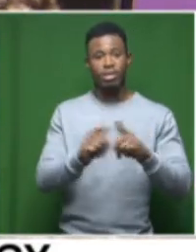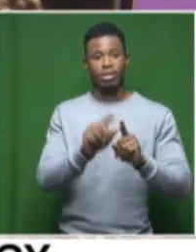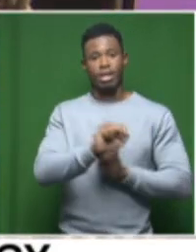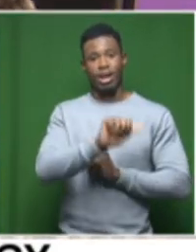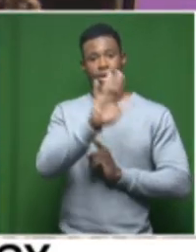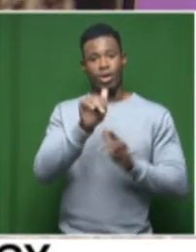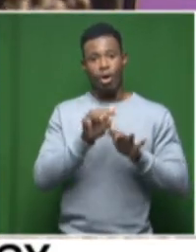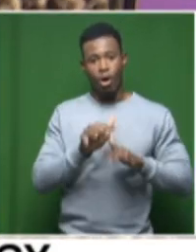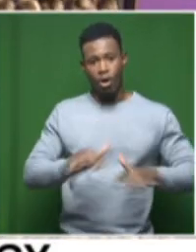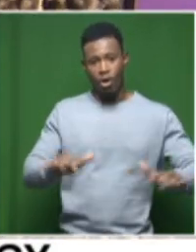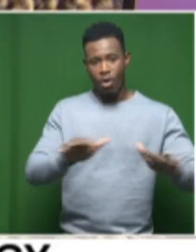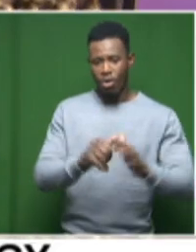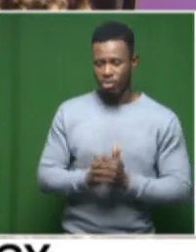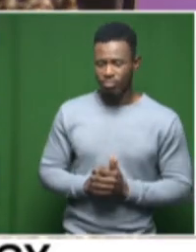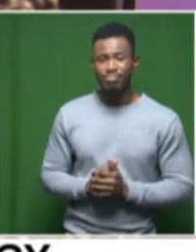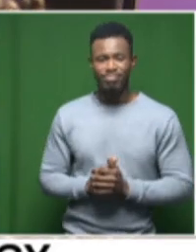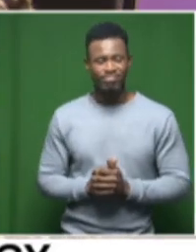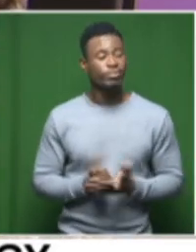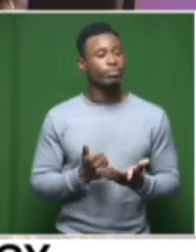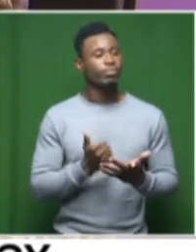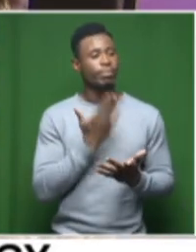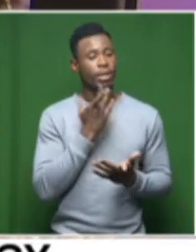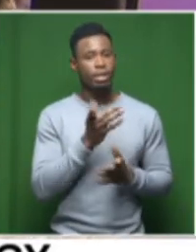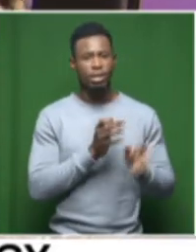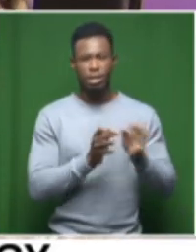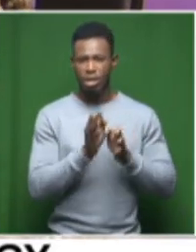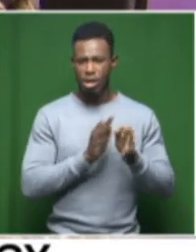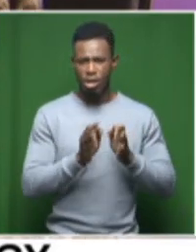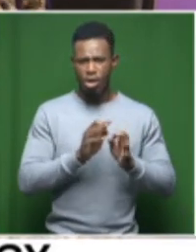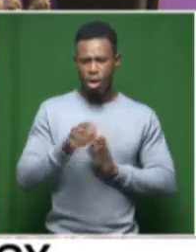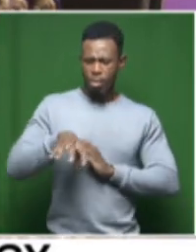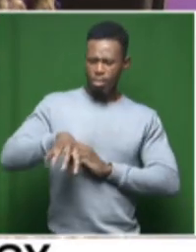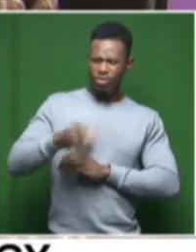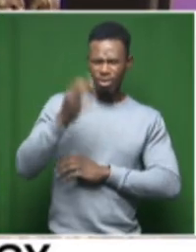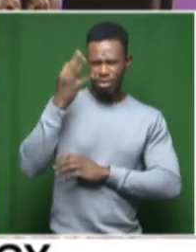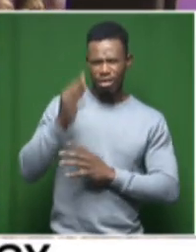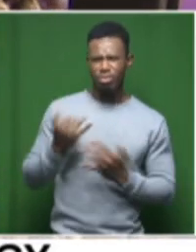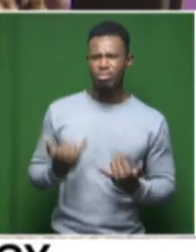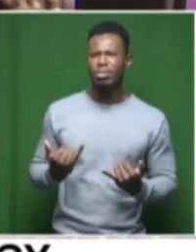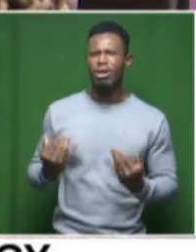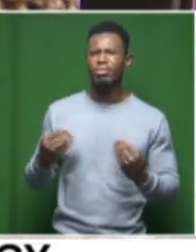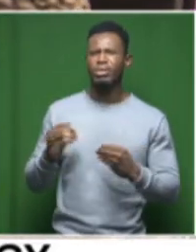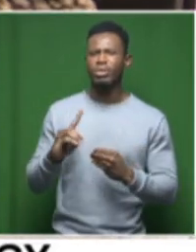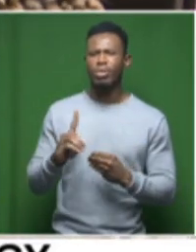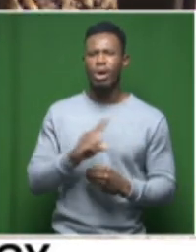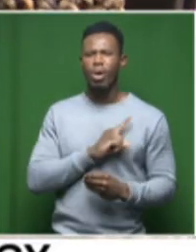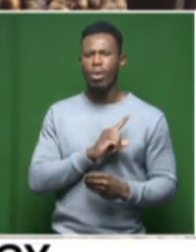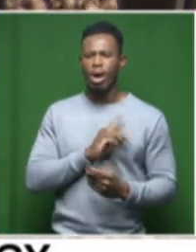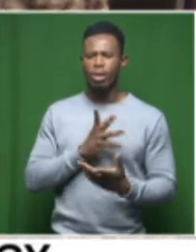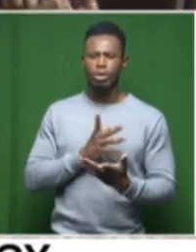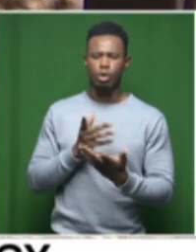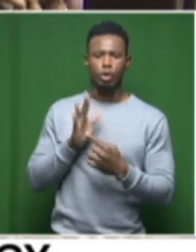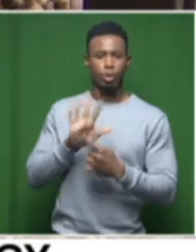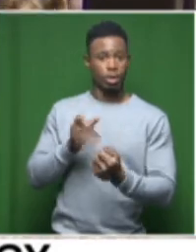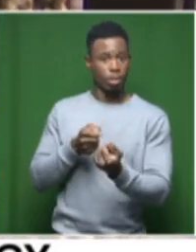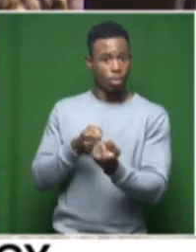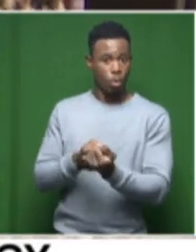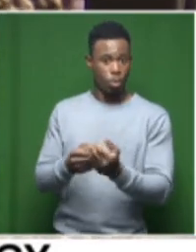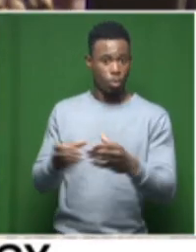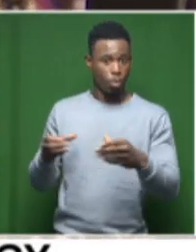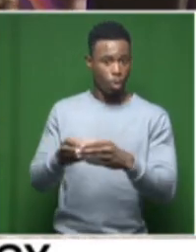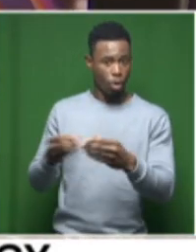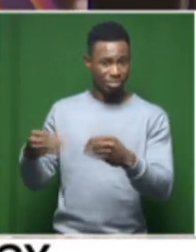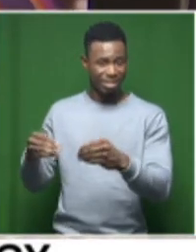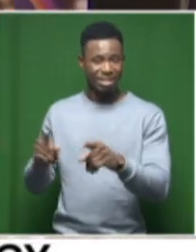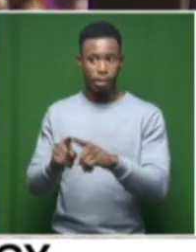Yes. Please tell us what the provincial government is doing in terms of supporting small businesses or even